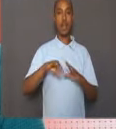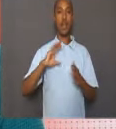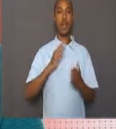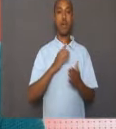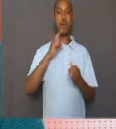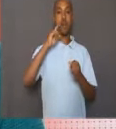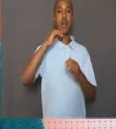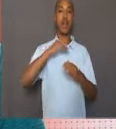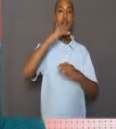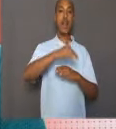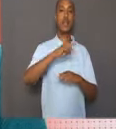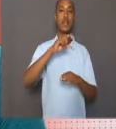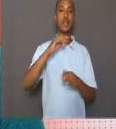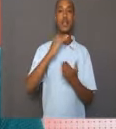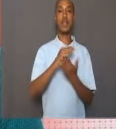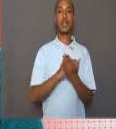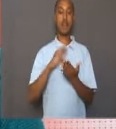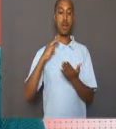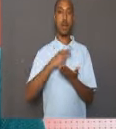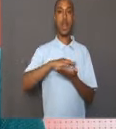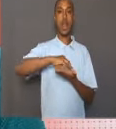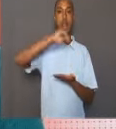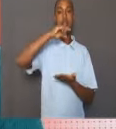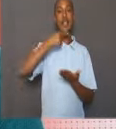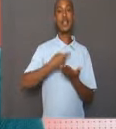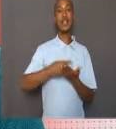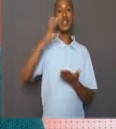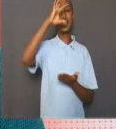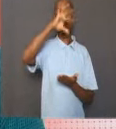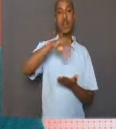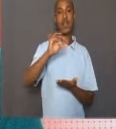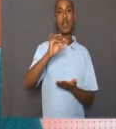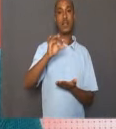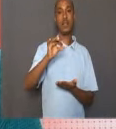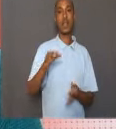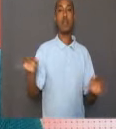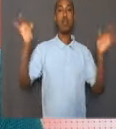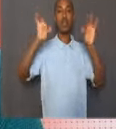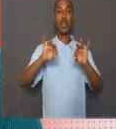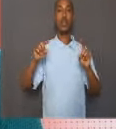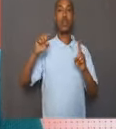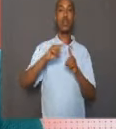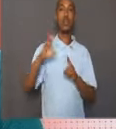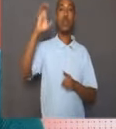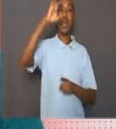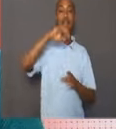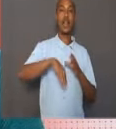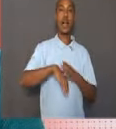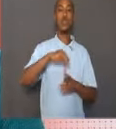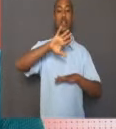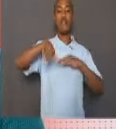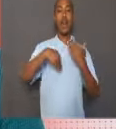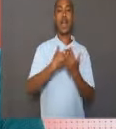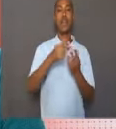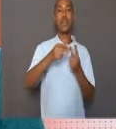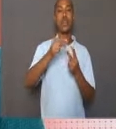lesson, we will learn how these discoveries were important to finding out about the final